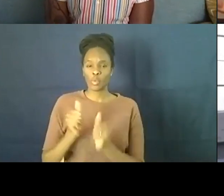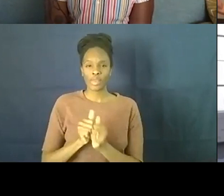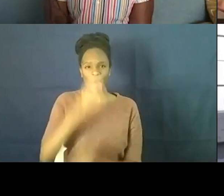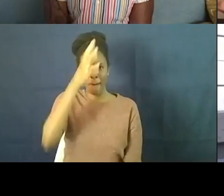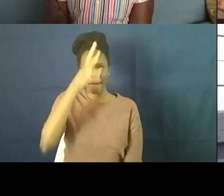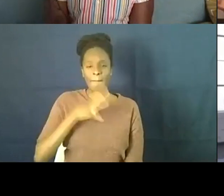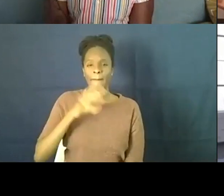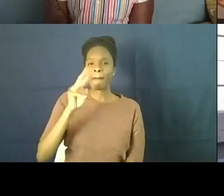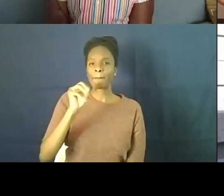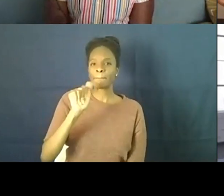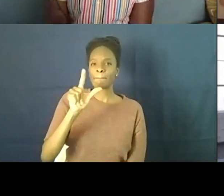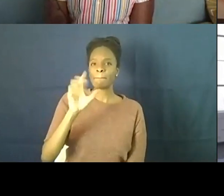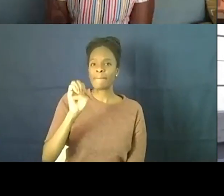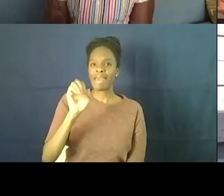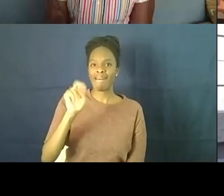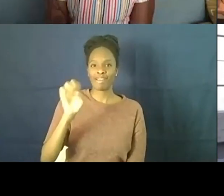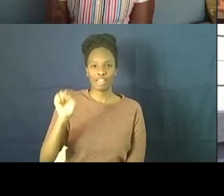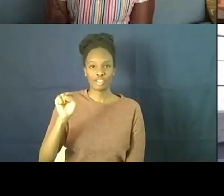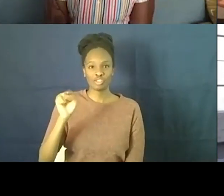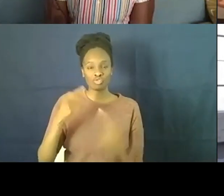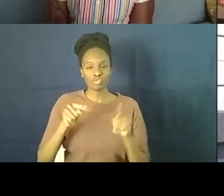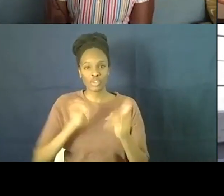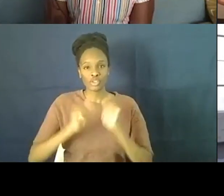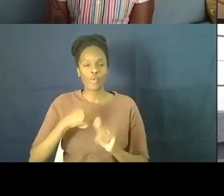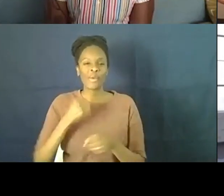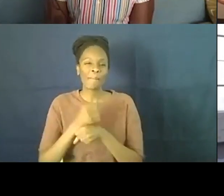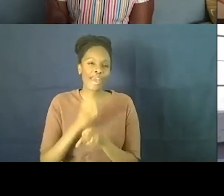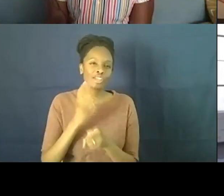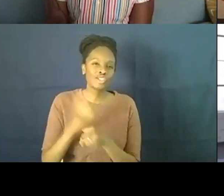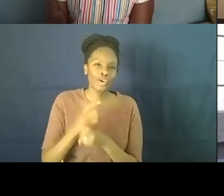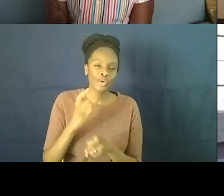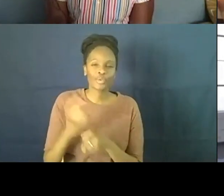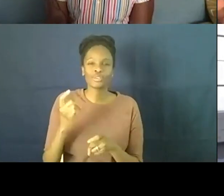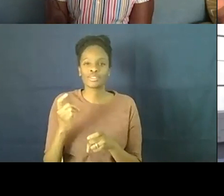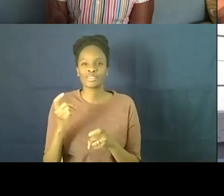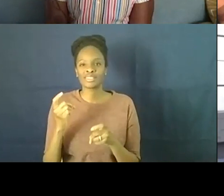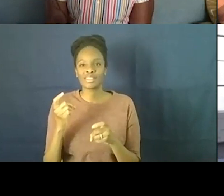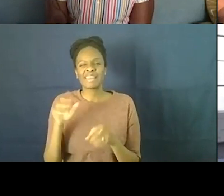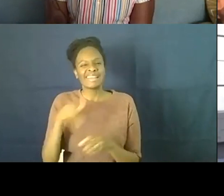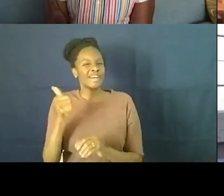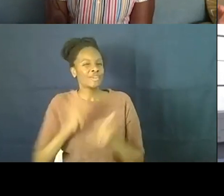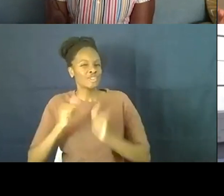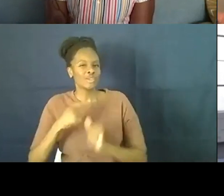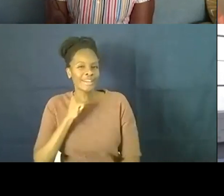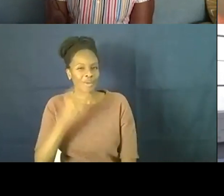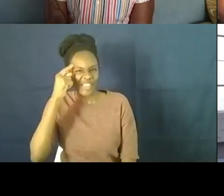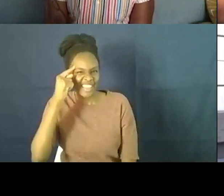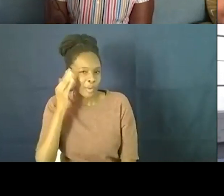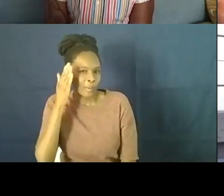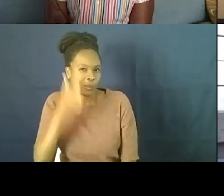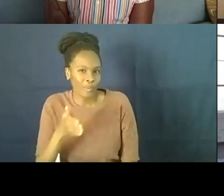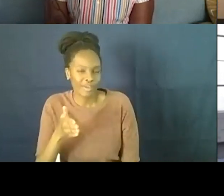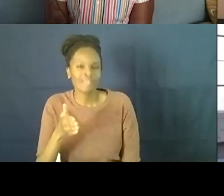show. And I think that we make jokes that frankly, like other shows would not, I don't think, make. So will you guys